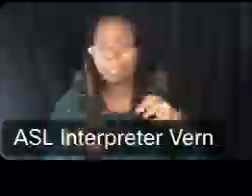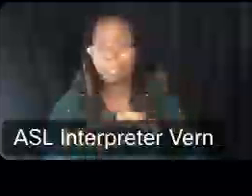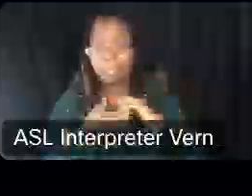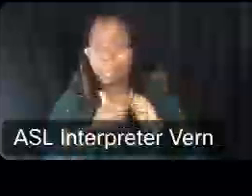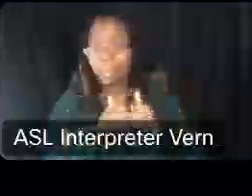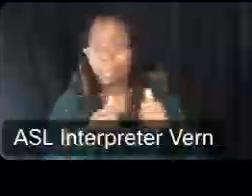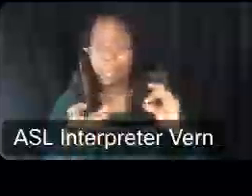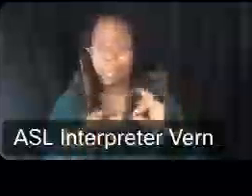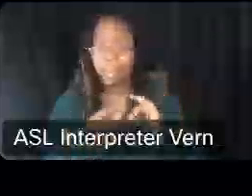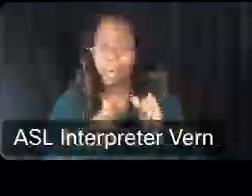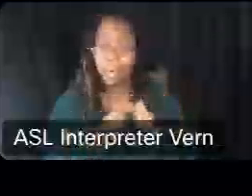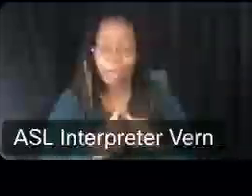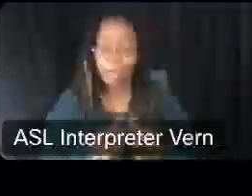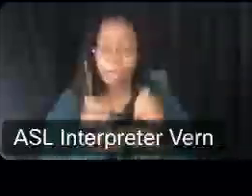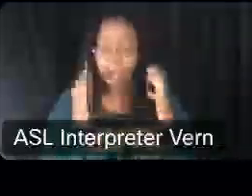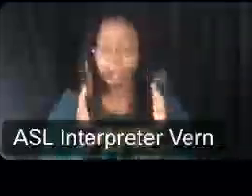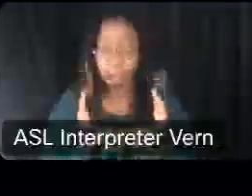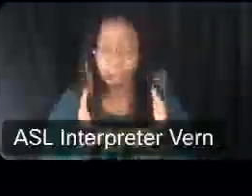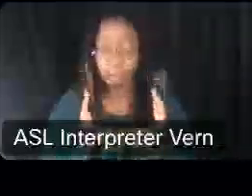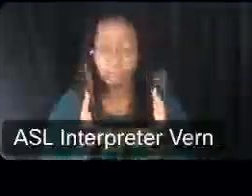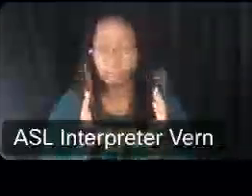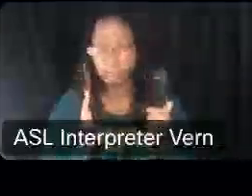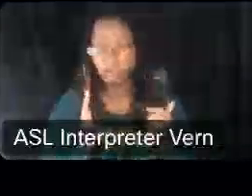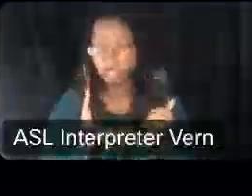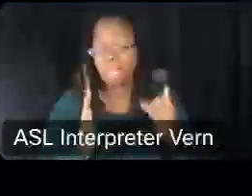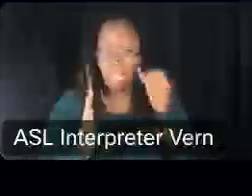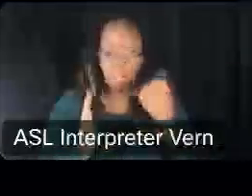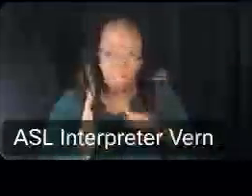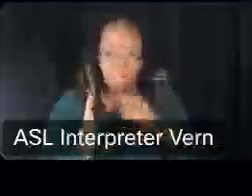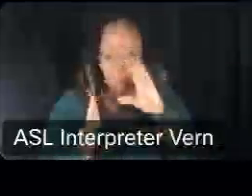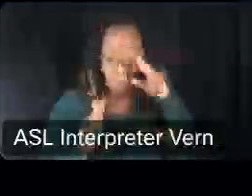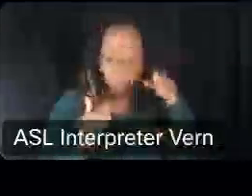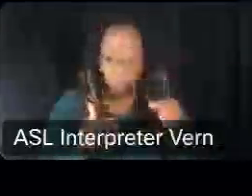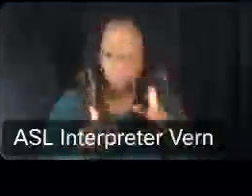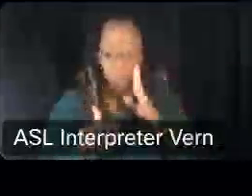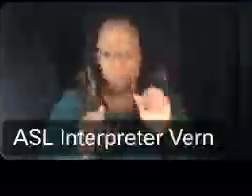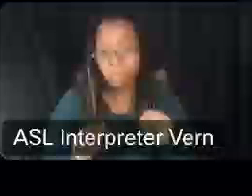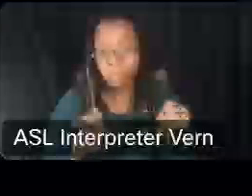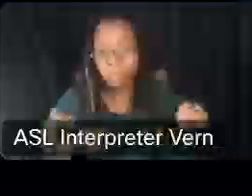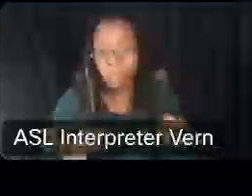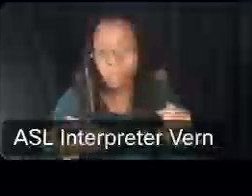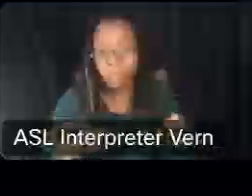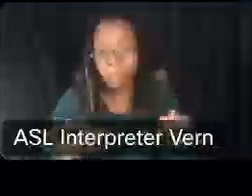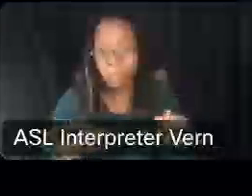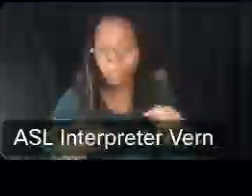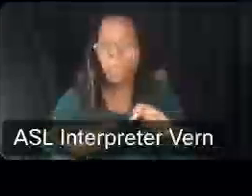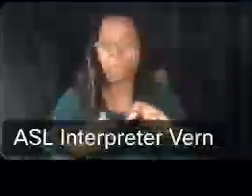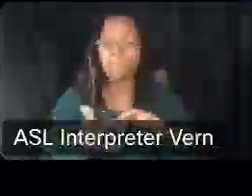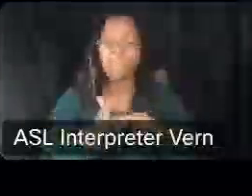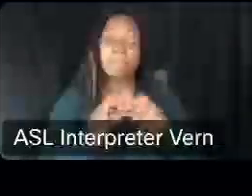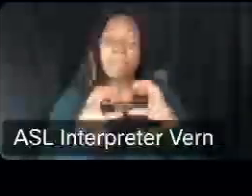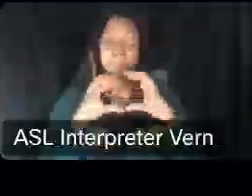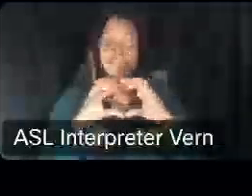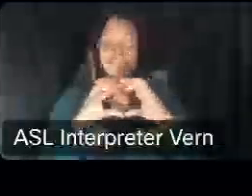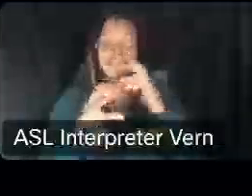with survivors, we are likely to do harm. So with that in mind, the inside circle represents our core principles here